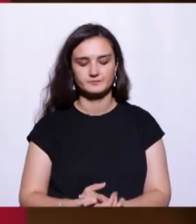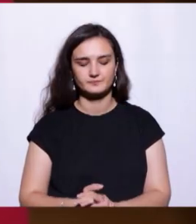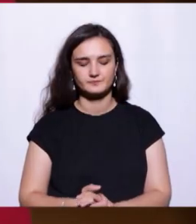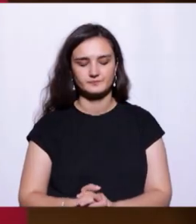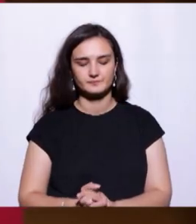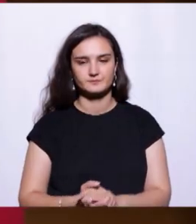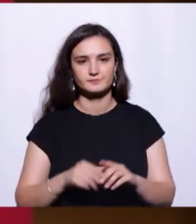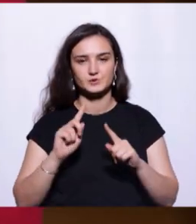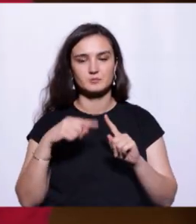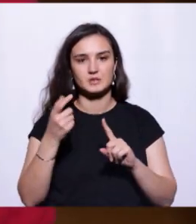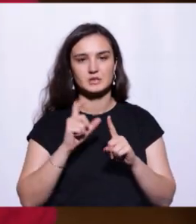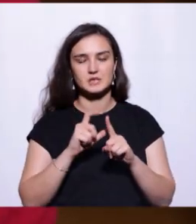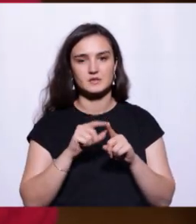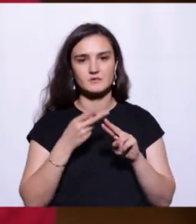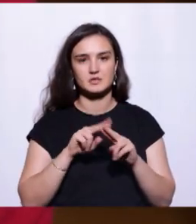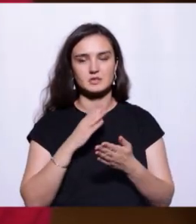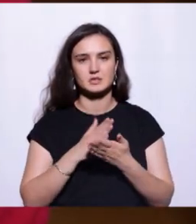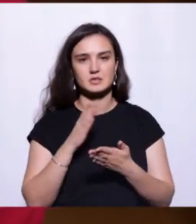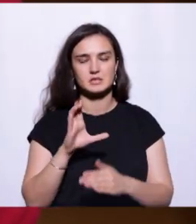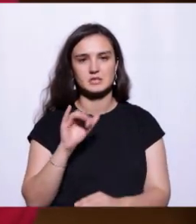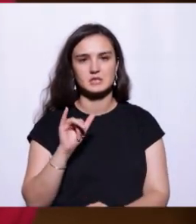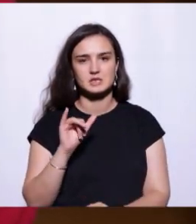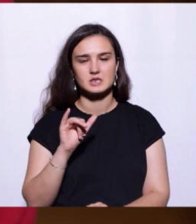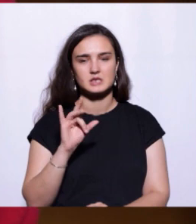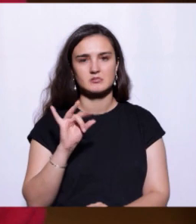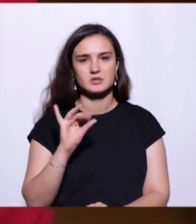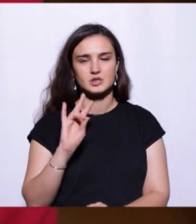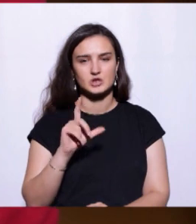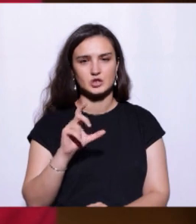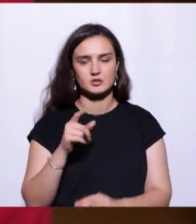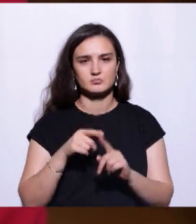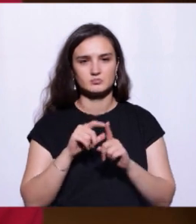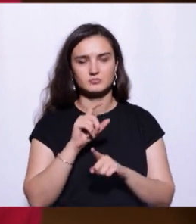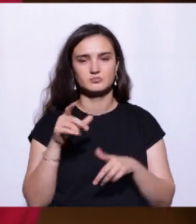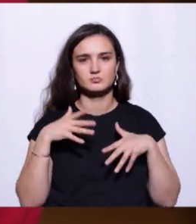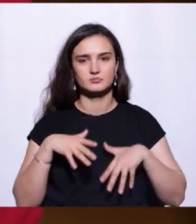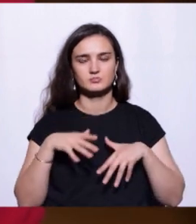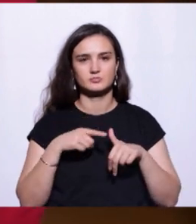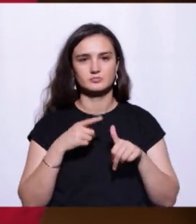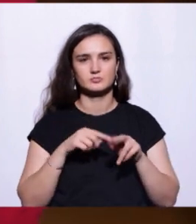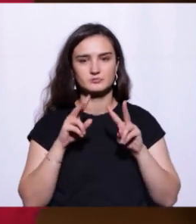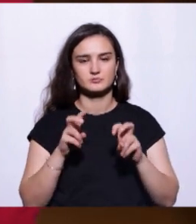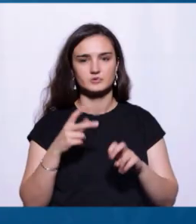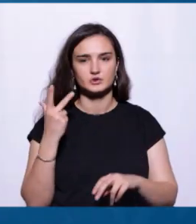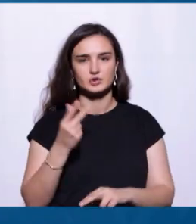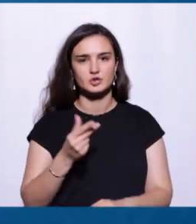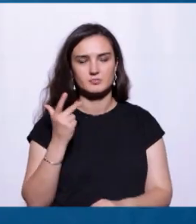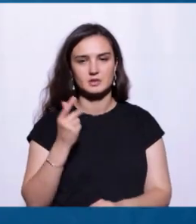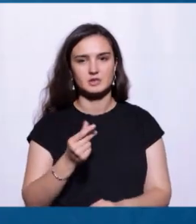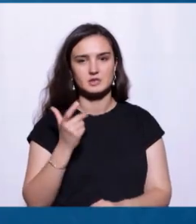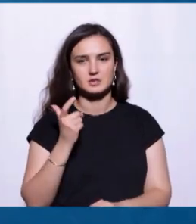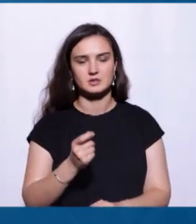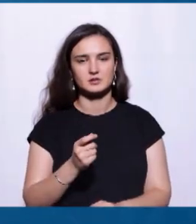at our next word. It is syringe. Syringe is a noun, and in Georgian it means šprici.